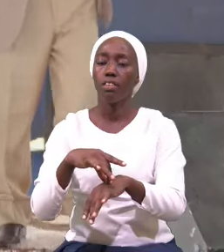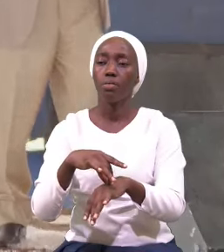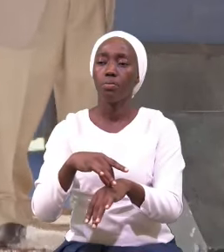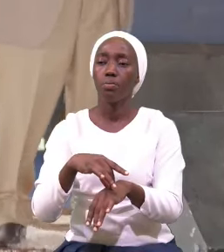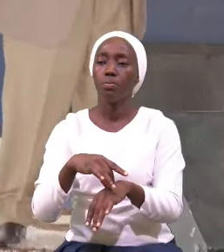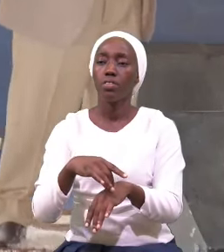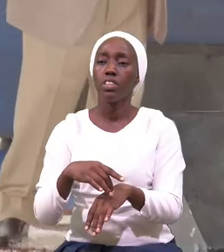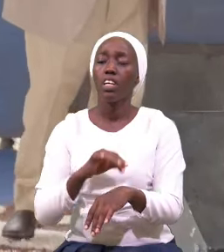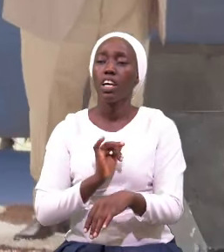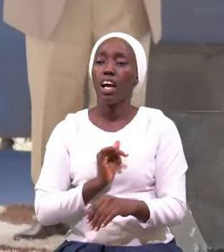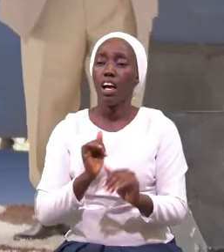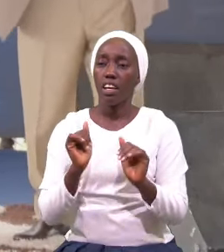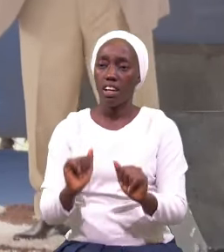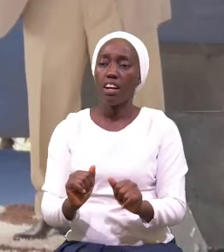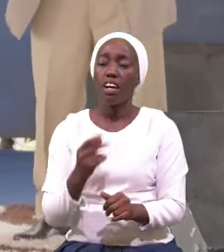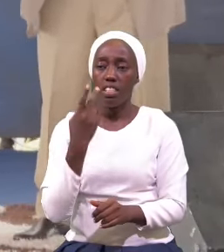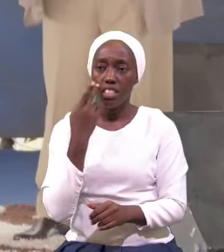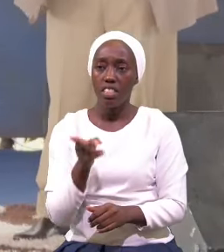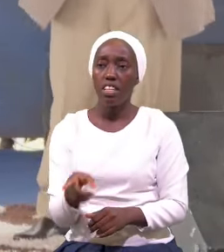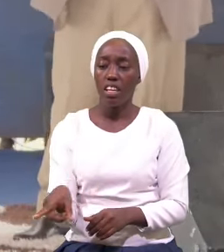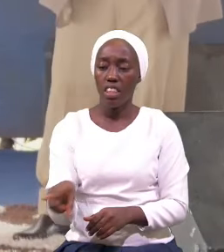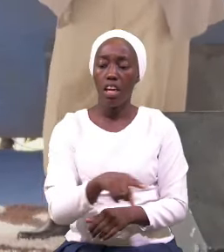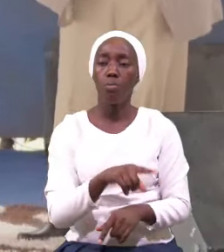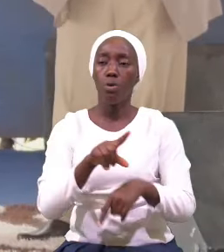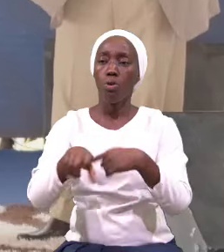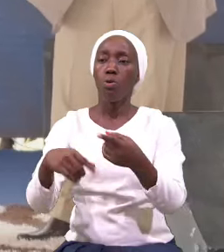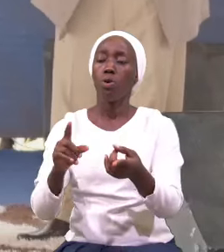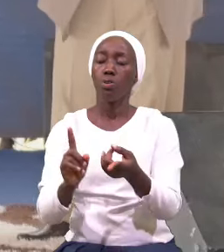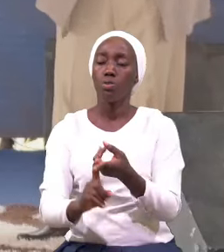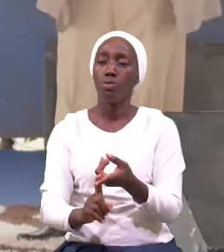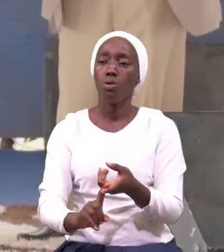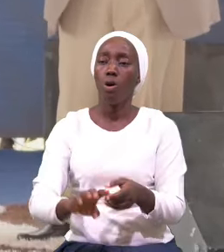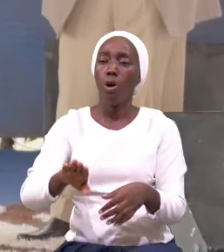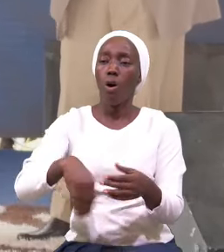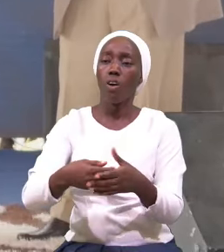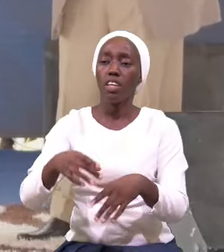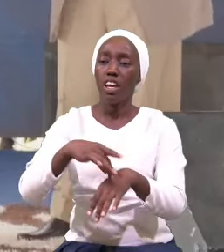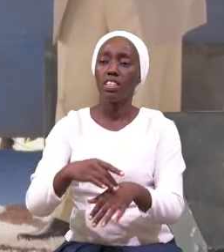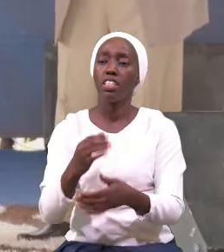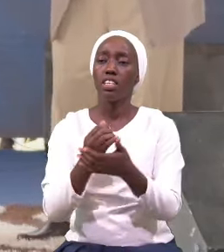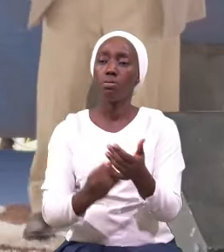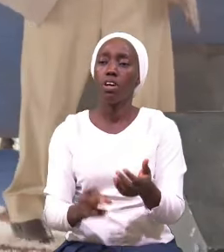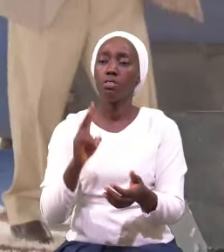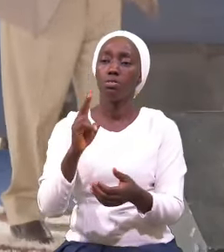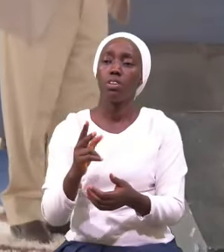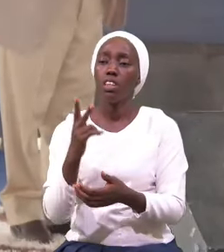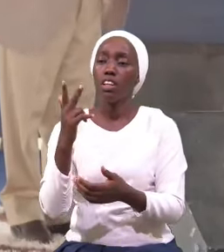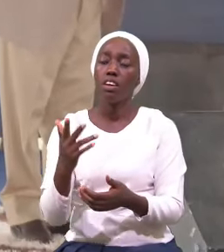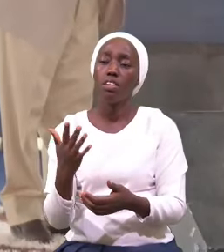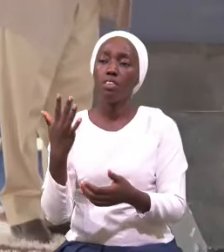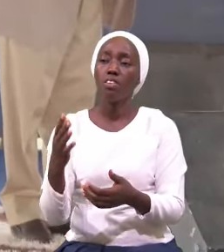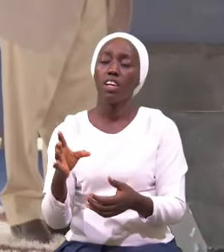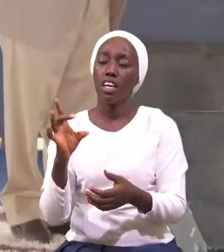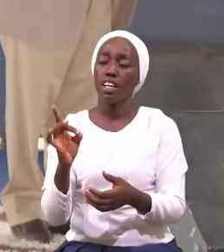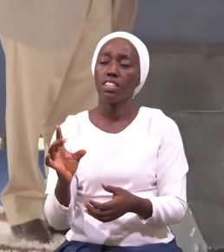I can't see them going to the uttermost part in chapter 3, chapter 4, 5, 6, 7, 8, 9. They were